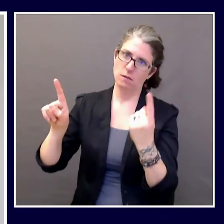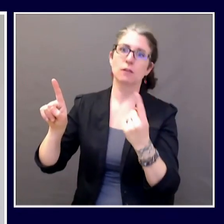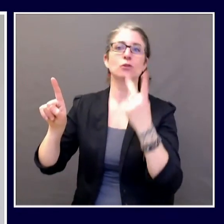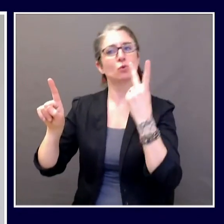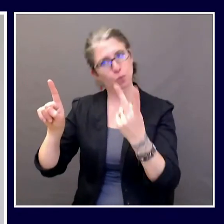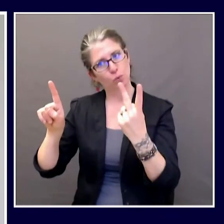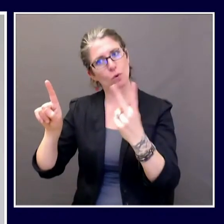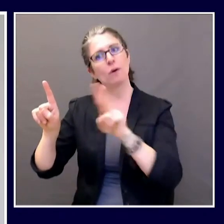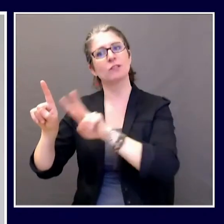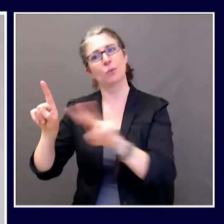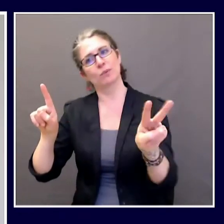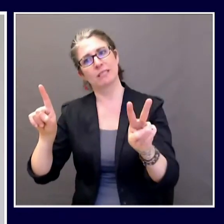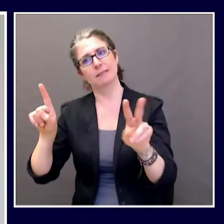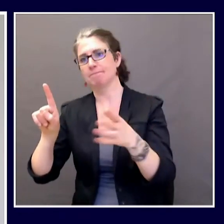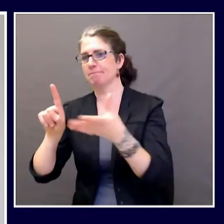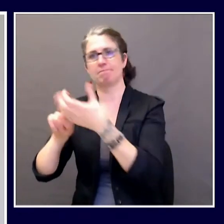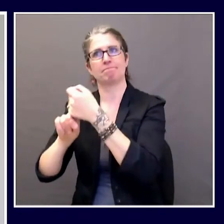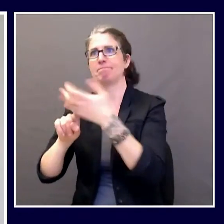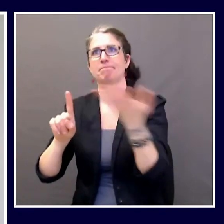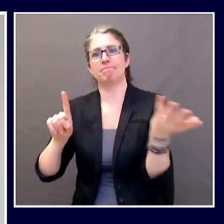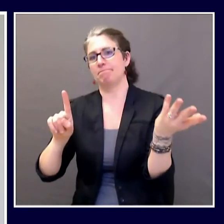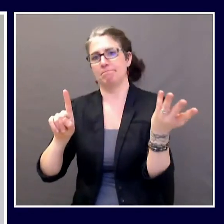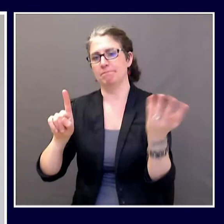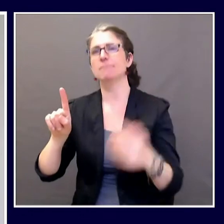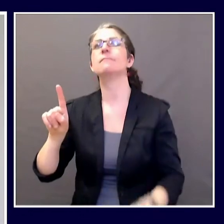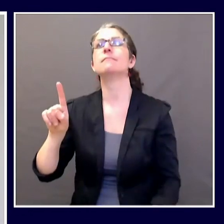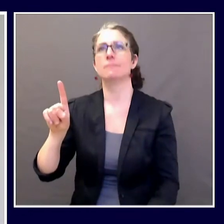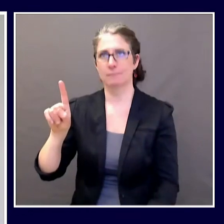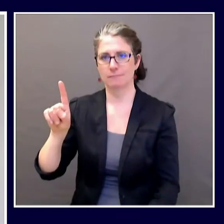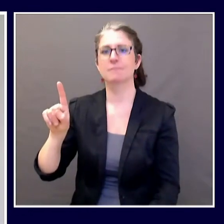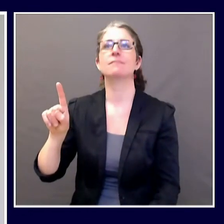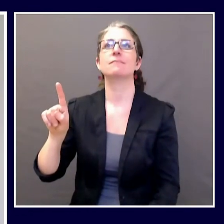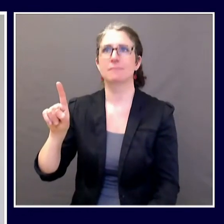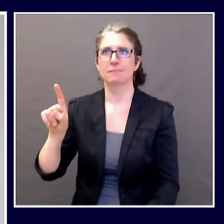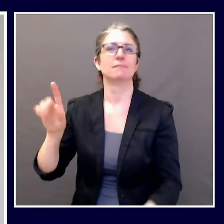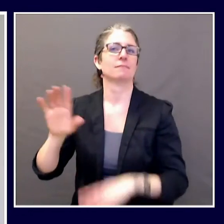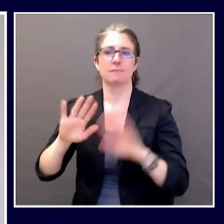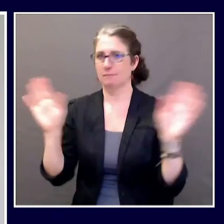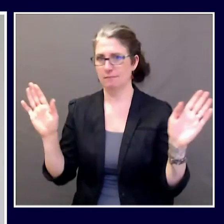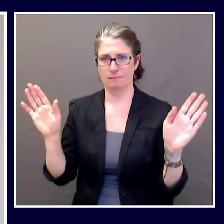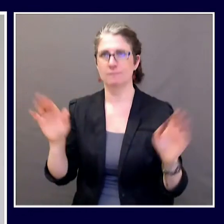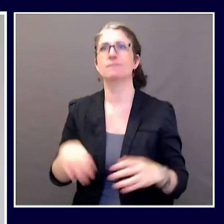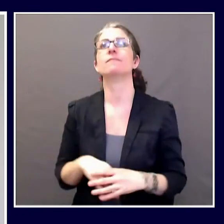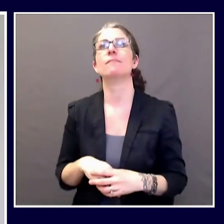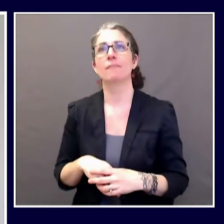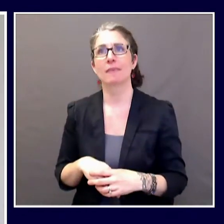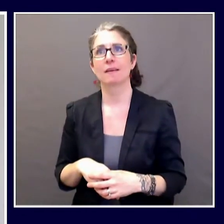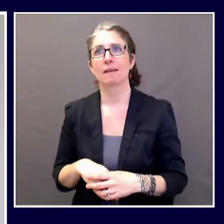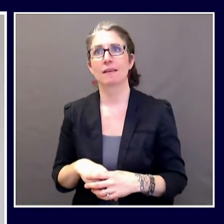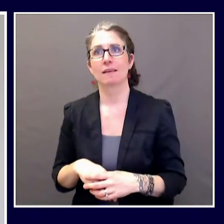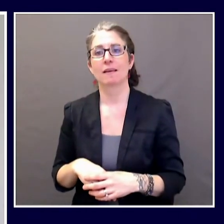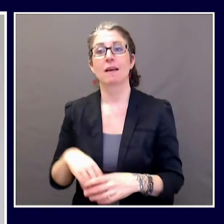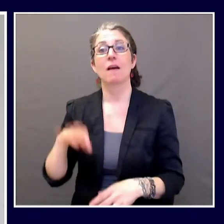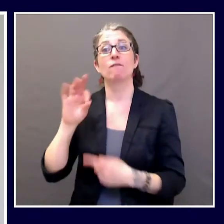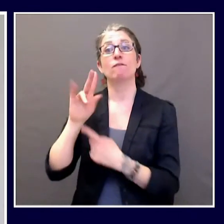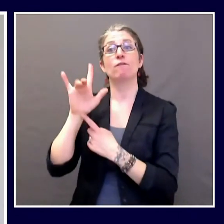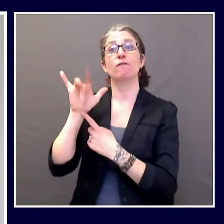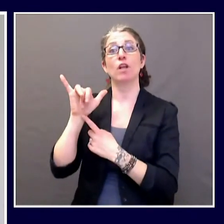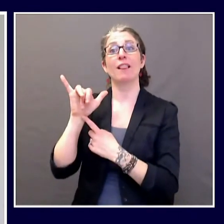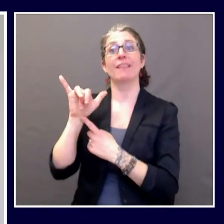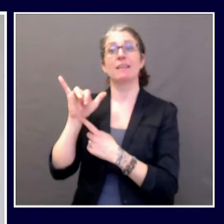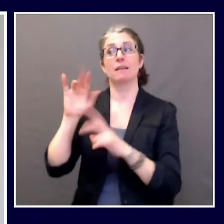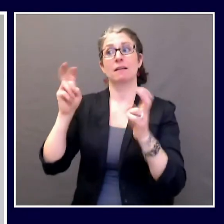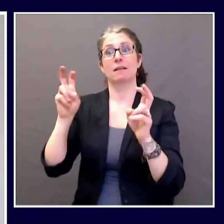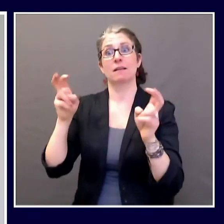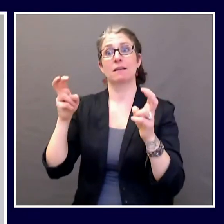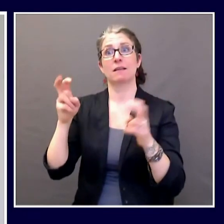J&J. The reason I backed away from fully vaccinated is that fully vaccinated has a slightly different meaning, which is that